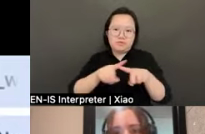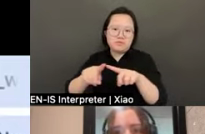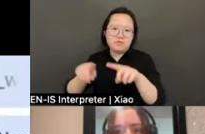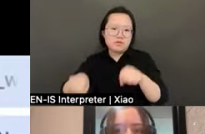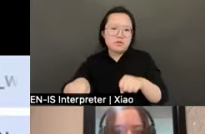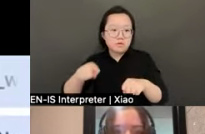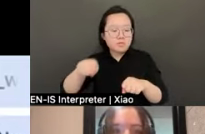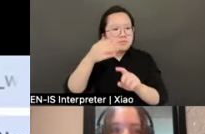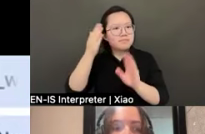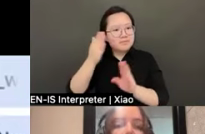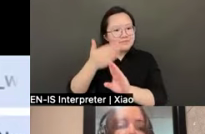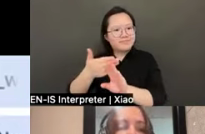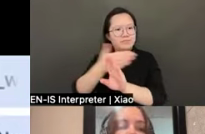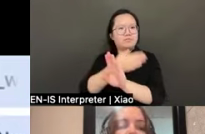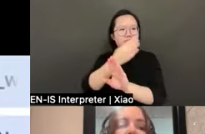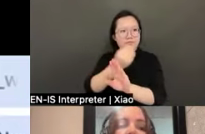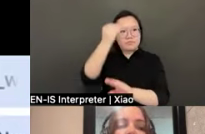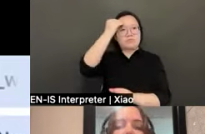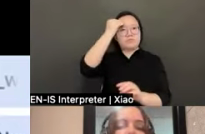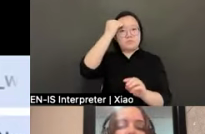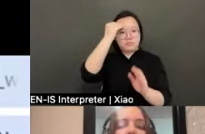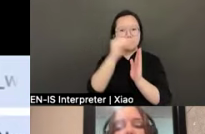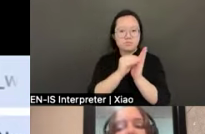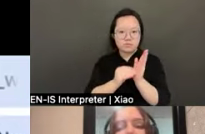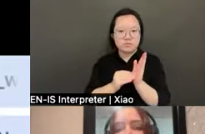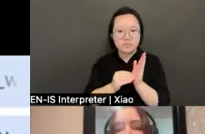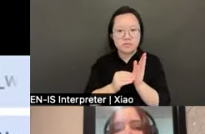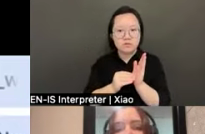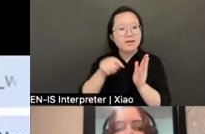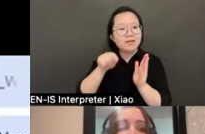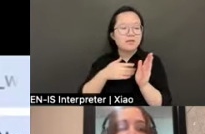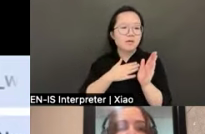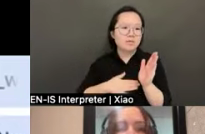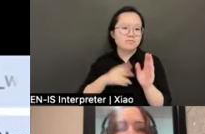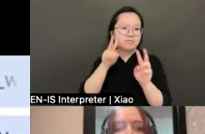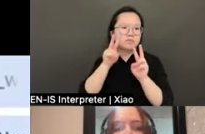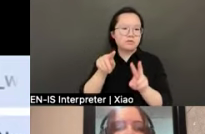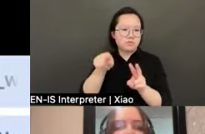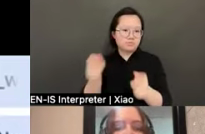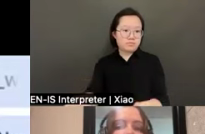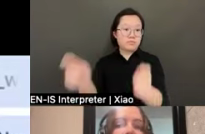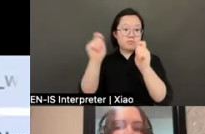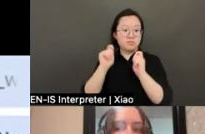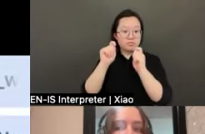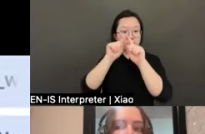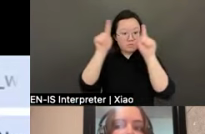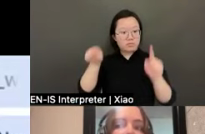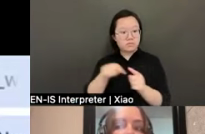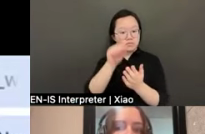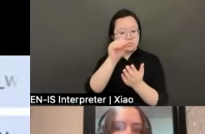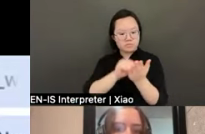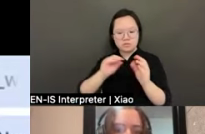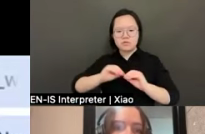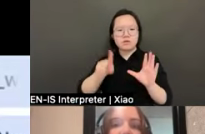will pay attention to when reviewing the applications, because we also want to make sure that you're aware of potential risks that may